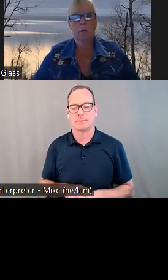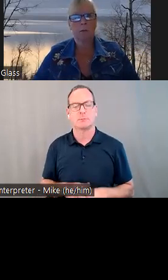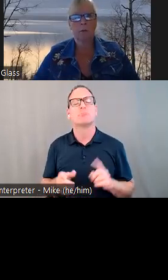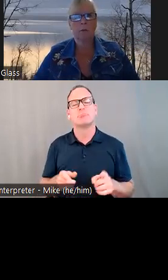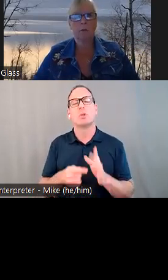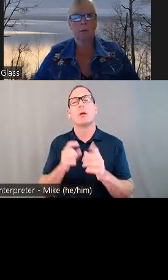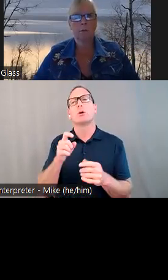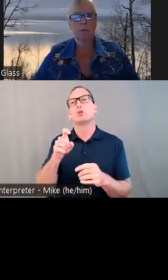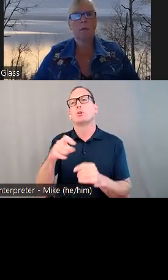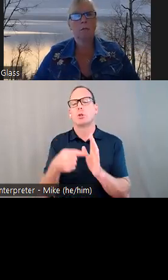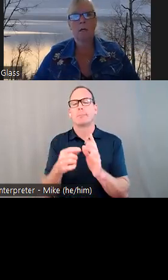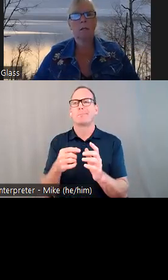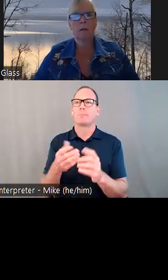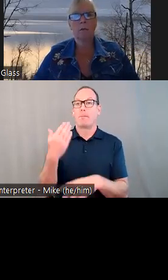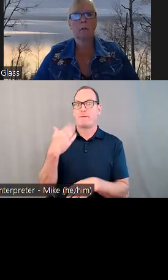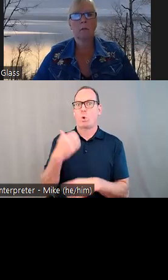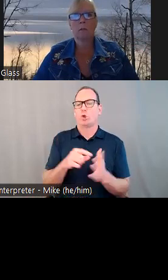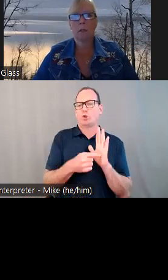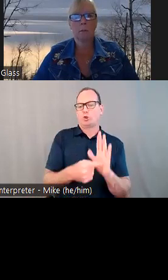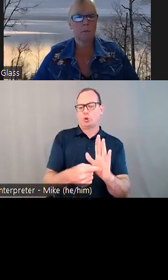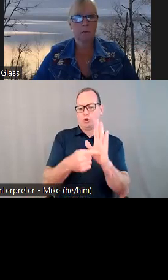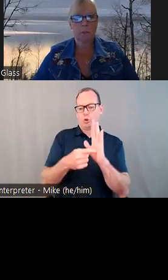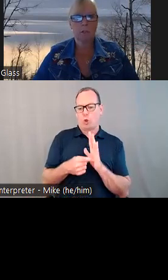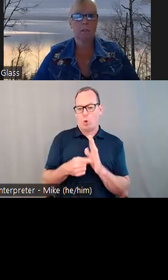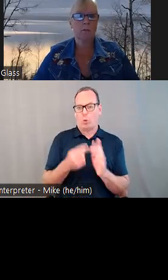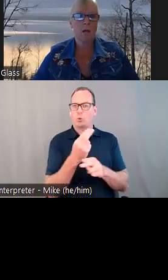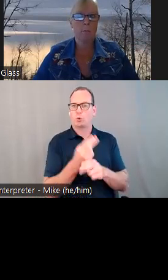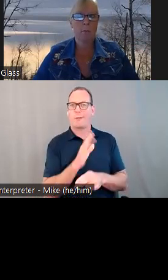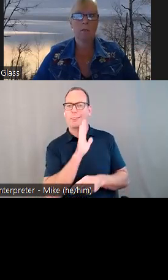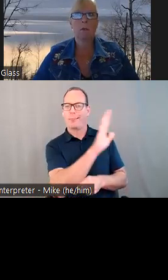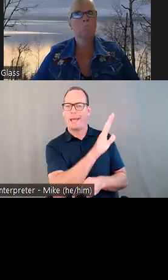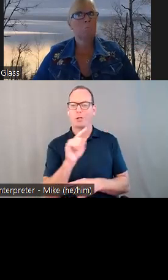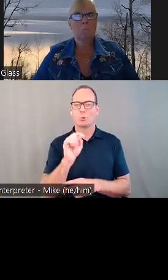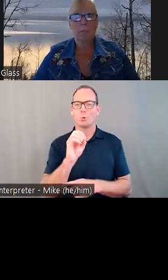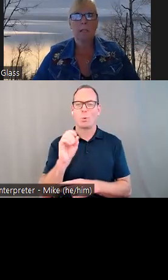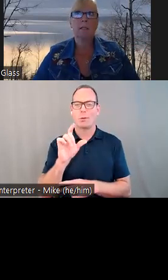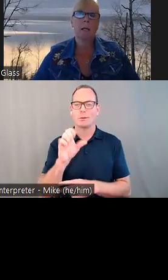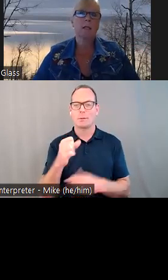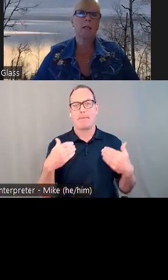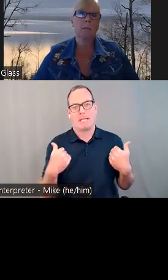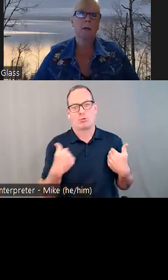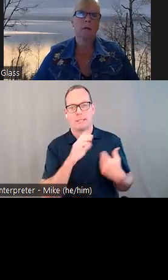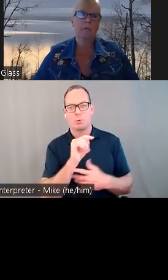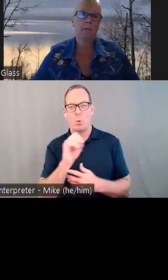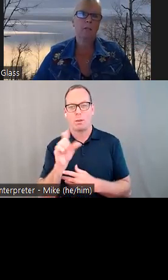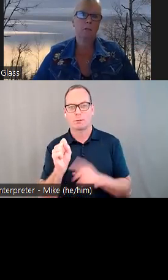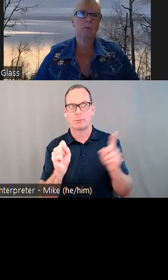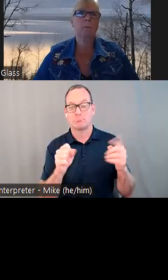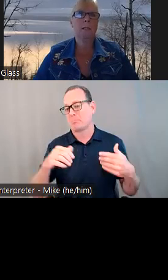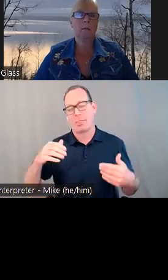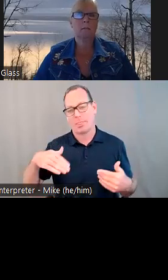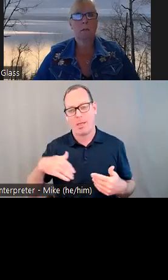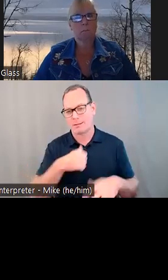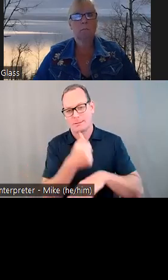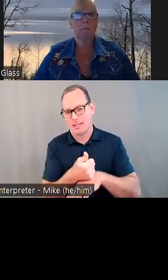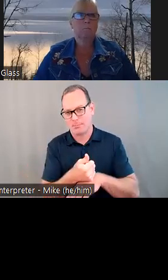recommended or endorsed tools. So that has never come to fruition. It's never happened, but it is technically part of phase